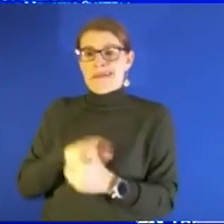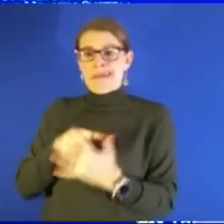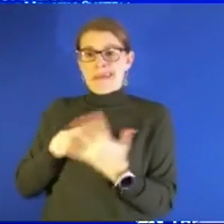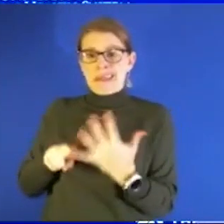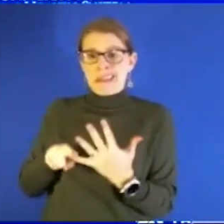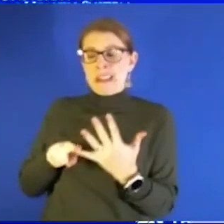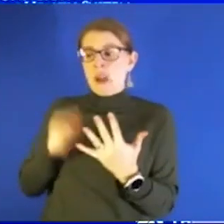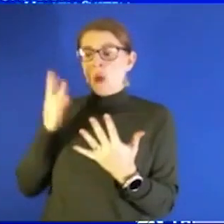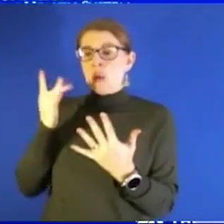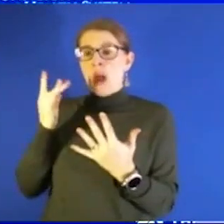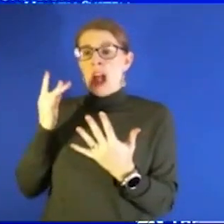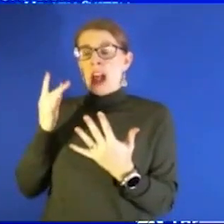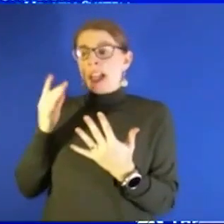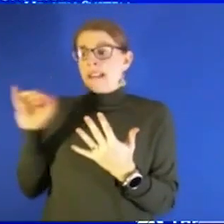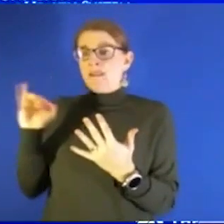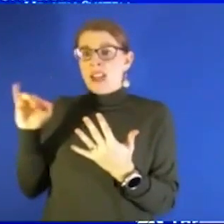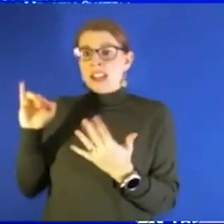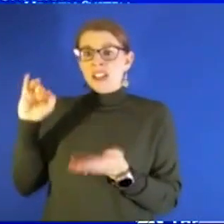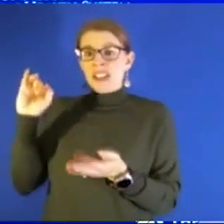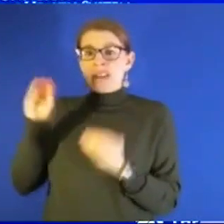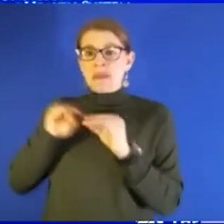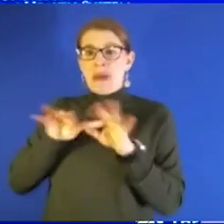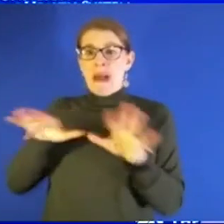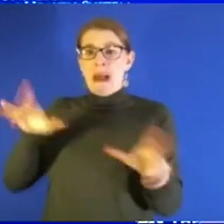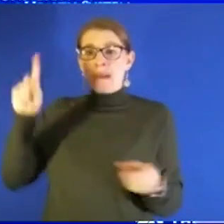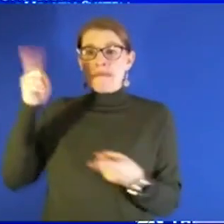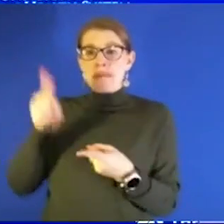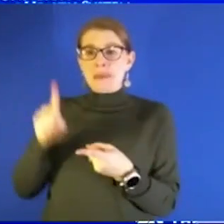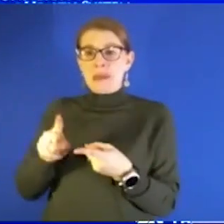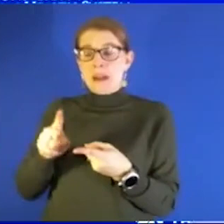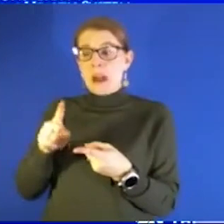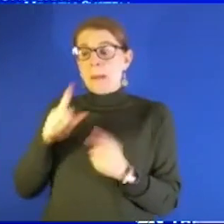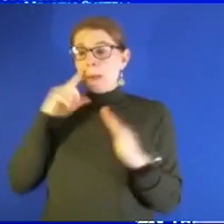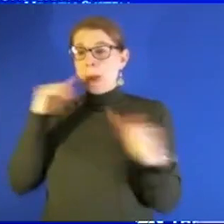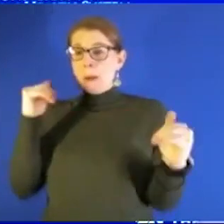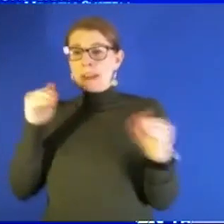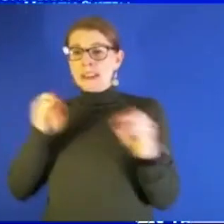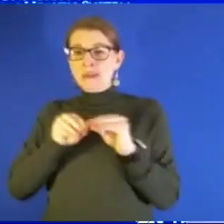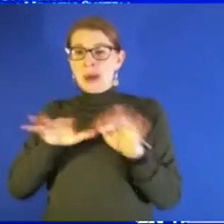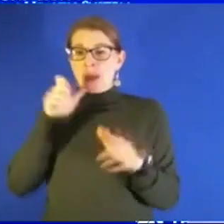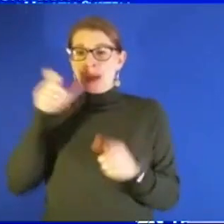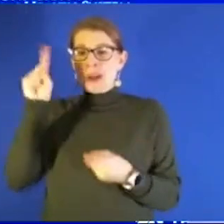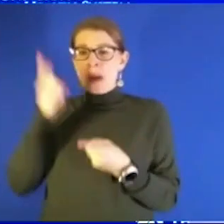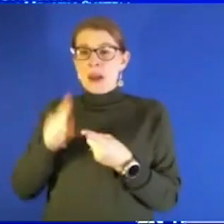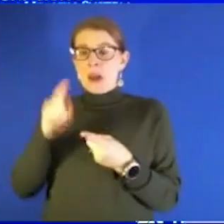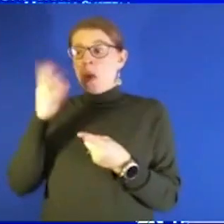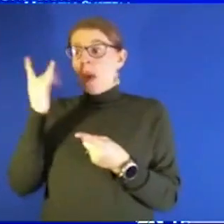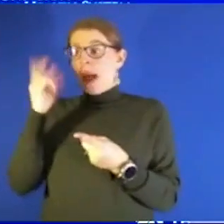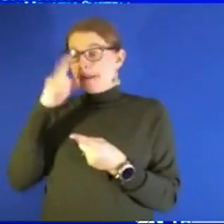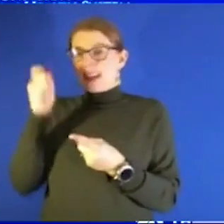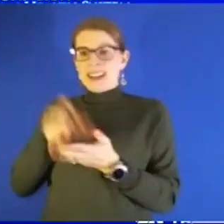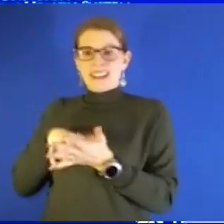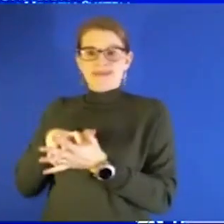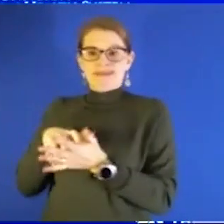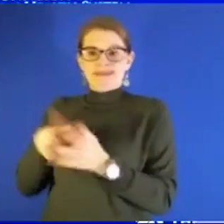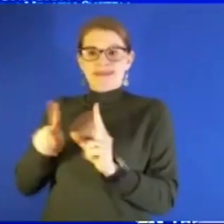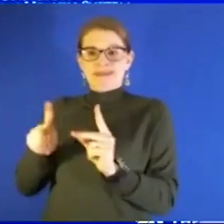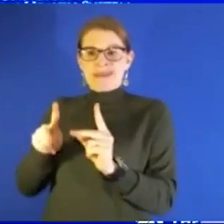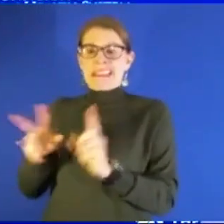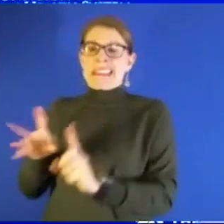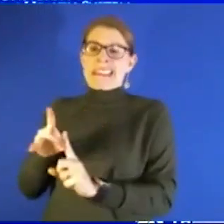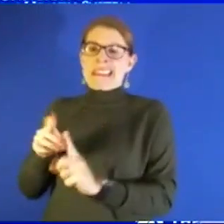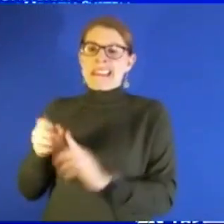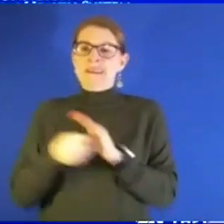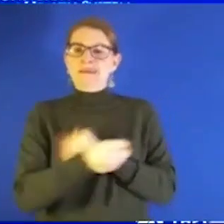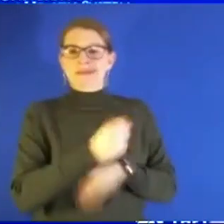this curve. Hopefully the prevalence will go down because we still have vulnerable populations that are getting ill, that are coming to the hospital. Just as